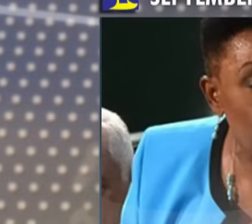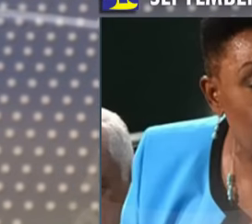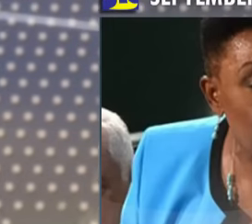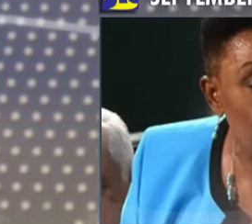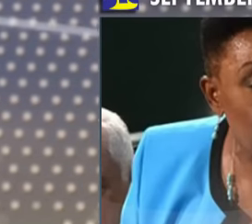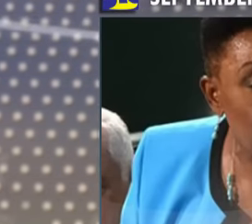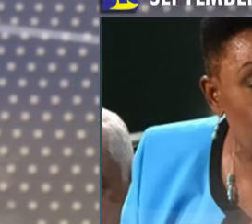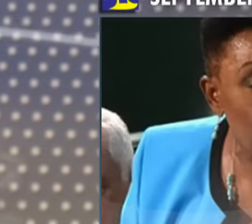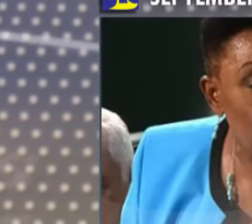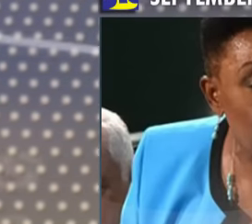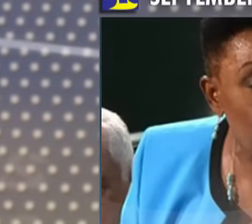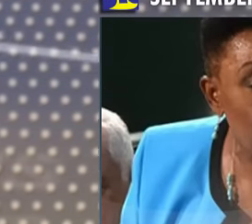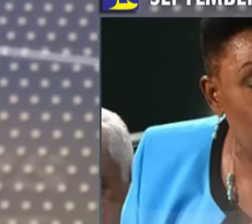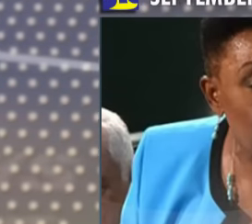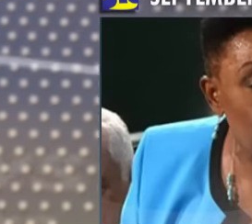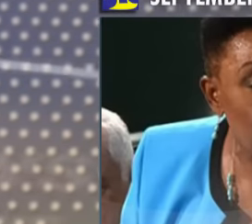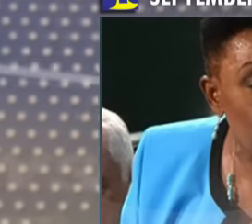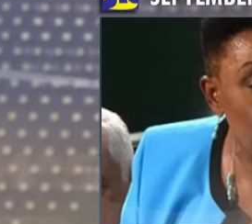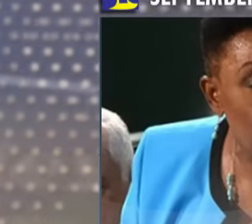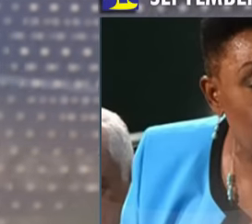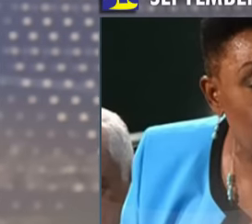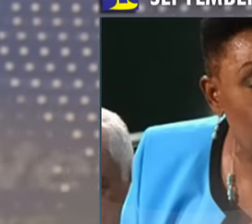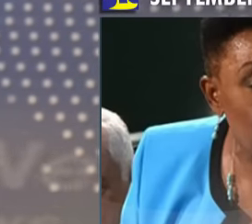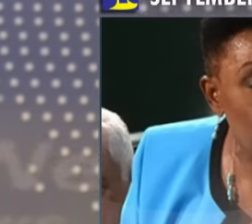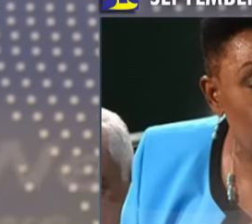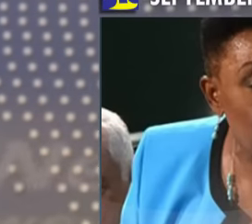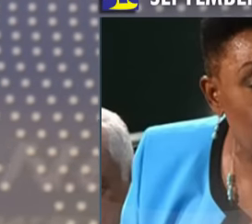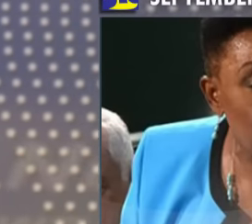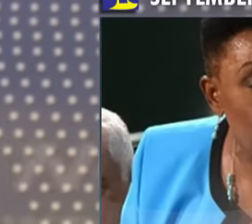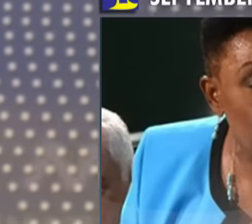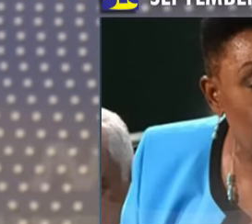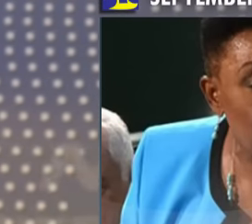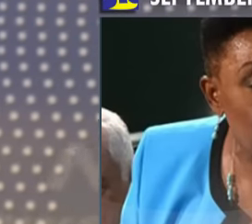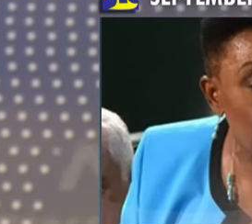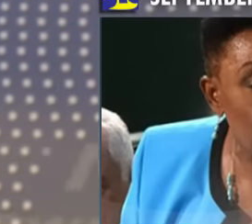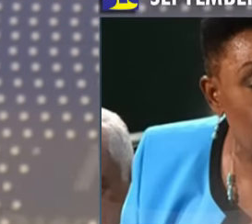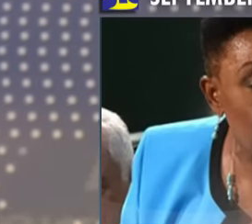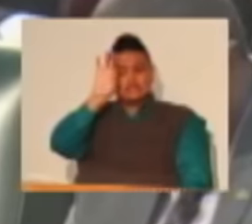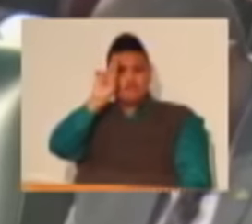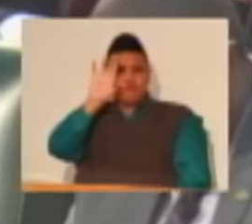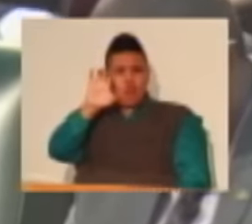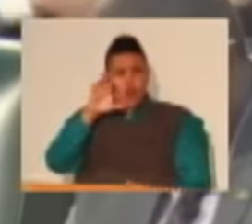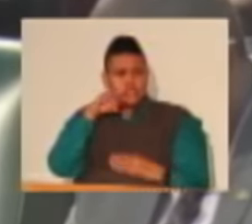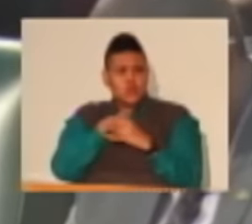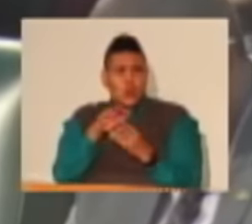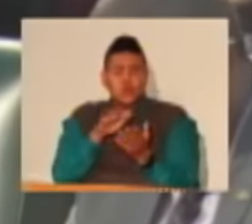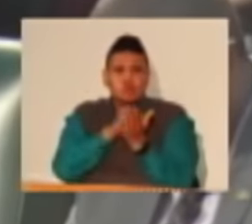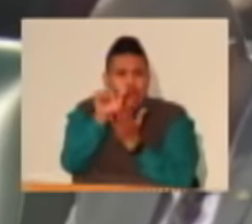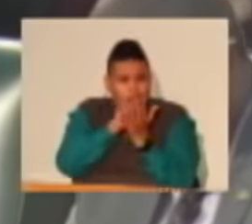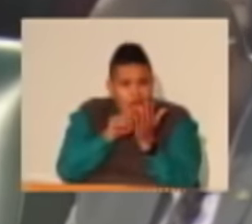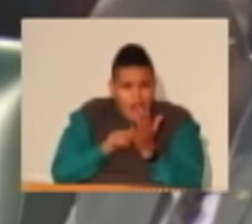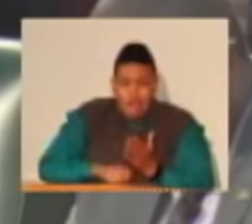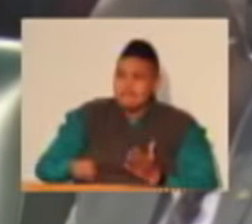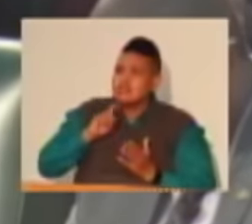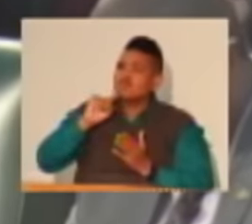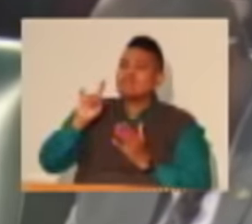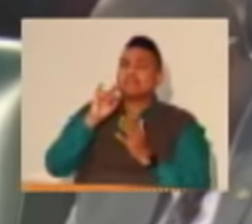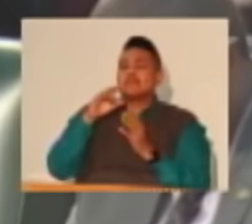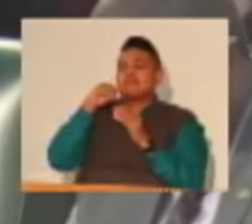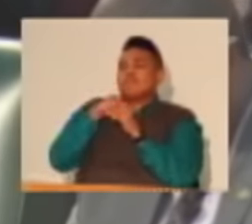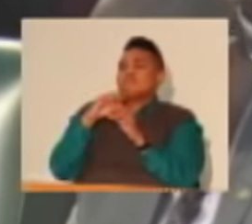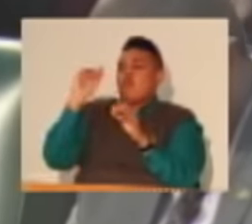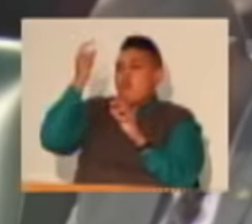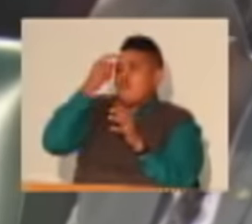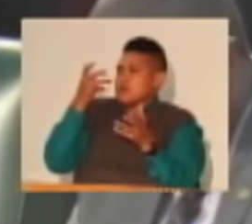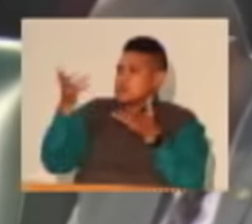formed following the death of St. George's College footballer Dominic Blake on September 20. Minister Green says the task force, consisting